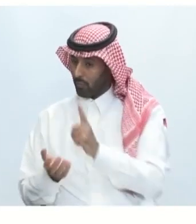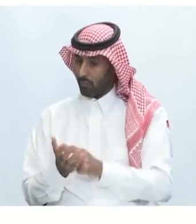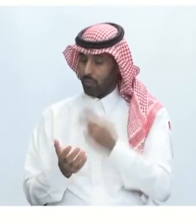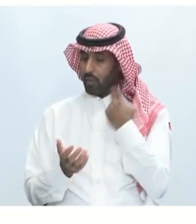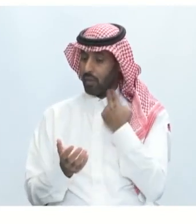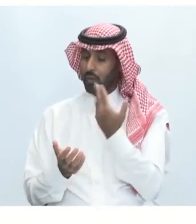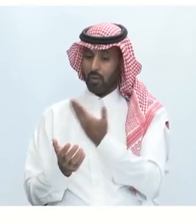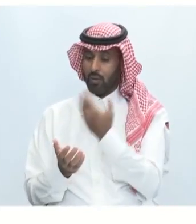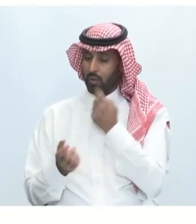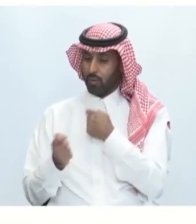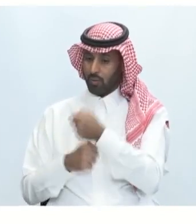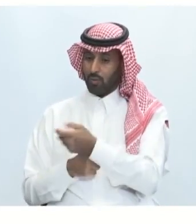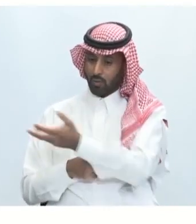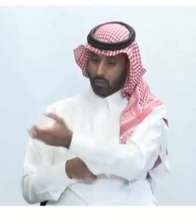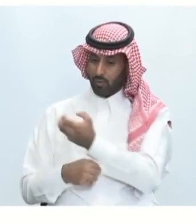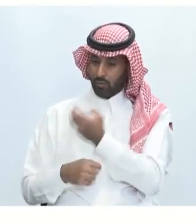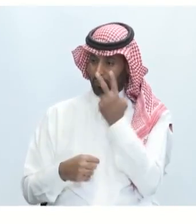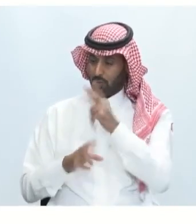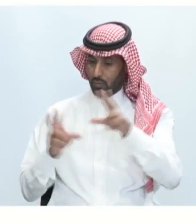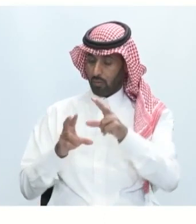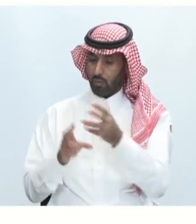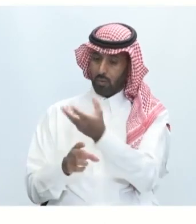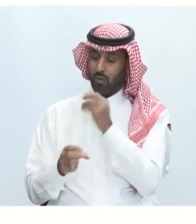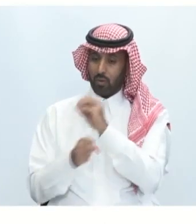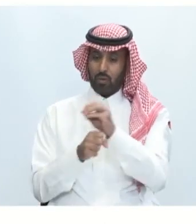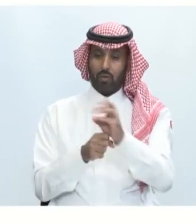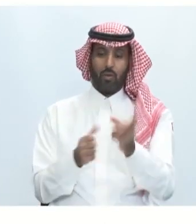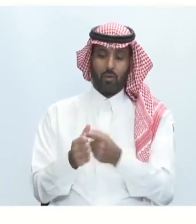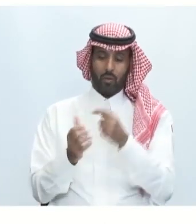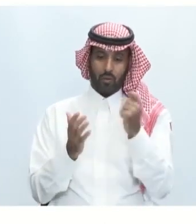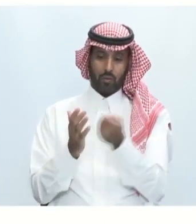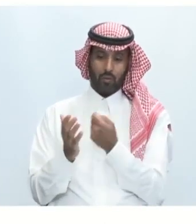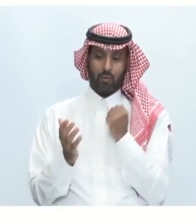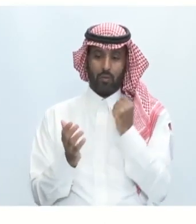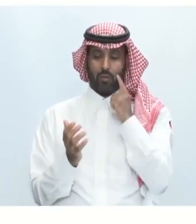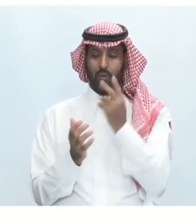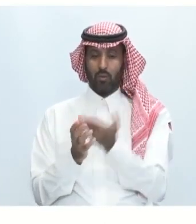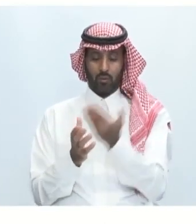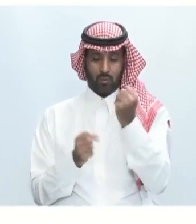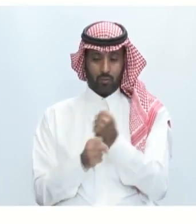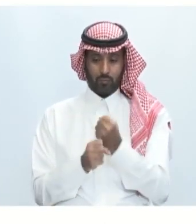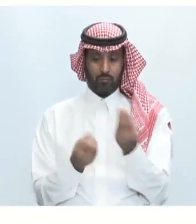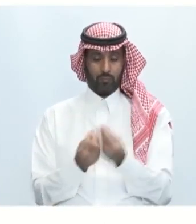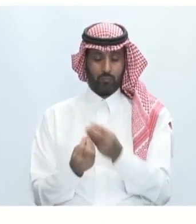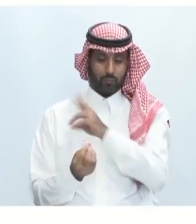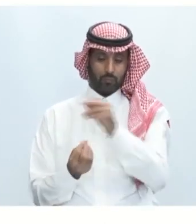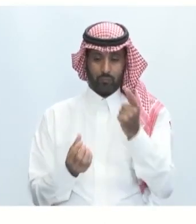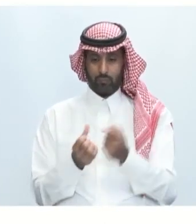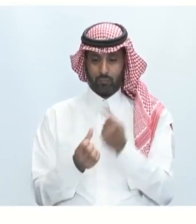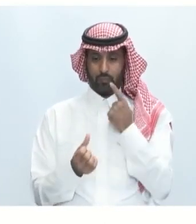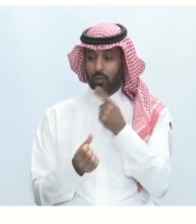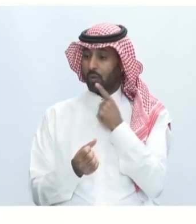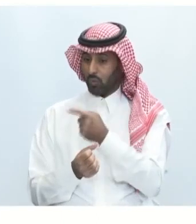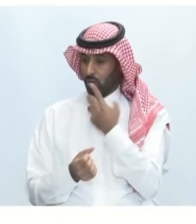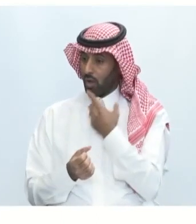read, sell, send, show, take, tell, and write. So we use it with these verbs. For example here, will